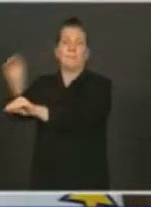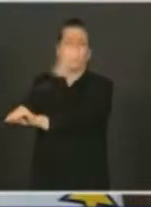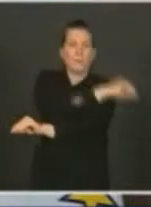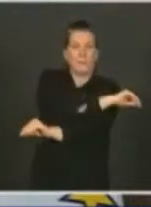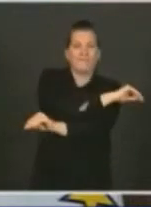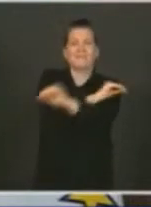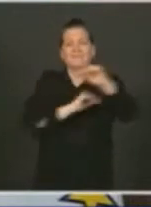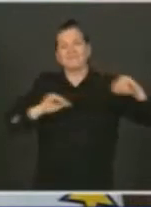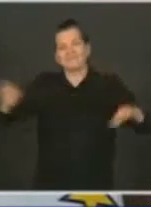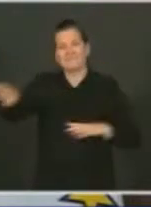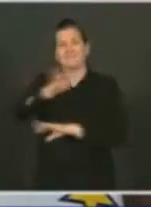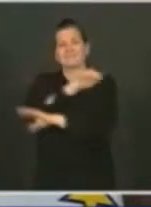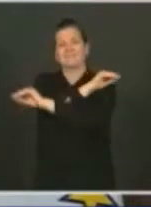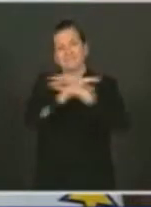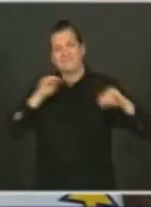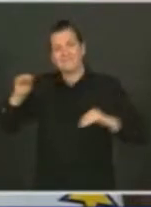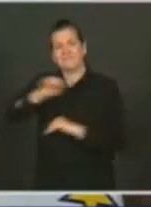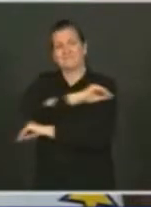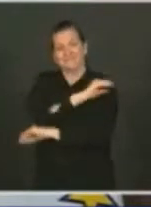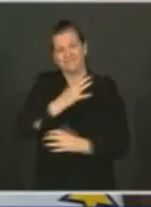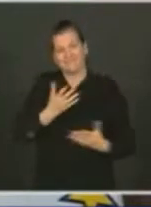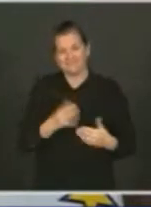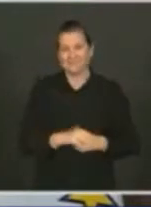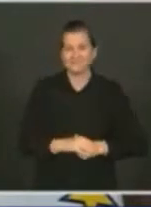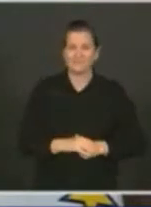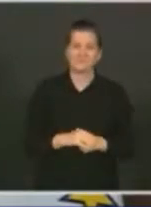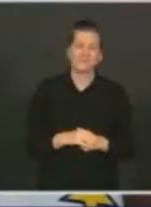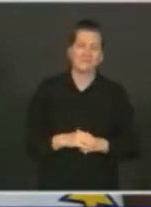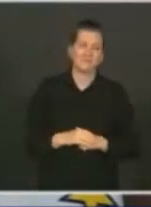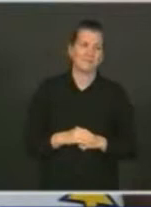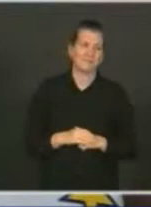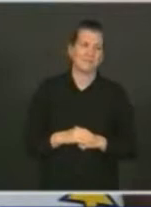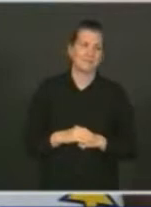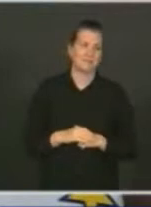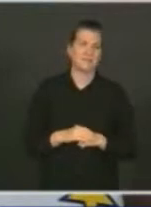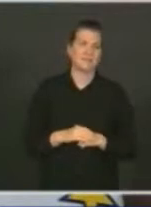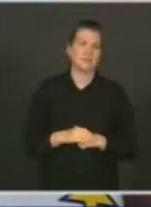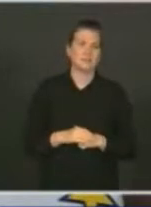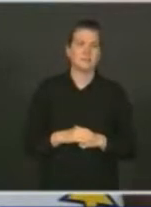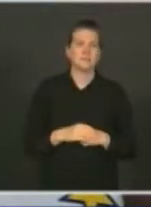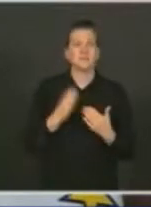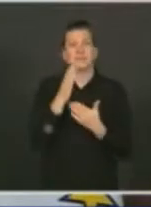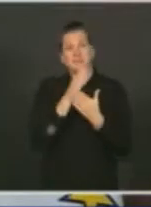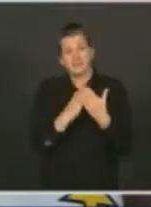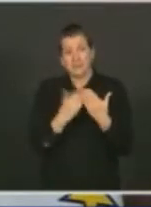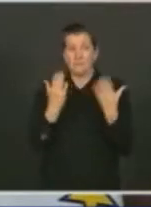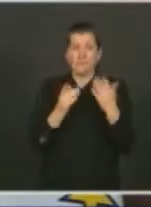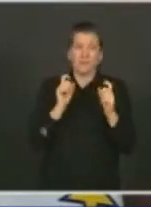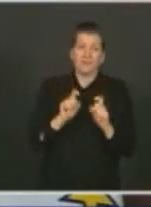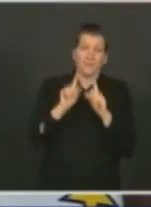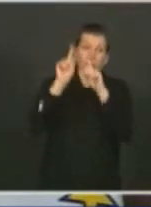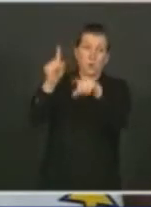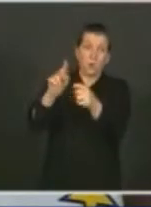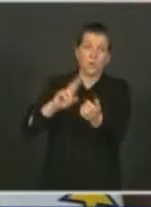is able to be discharged to skilled nursing facility, we